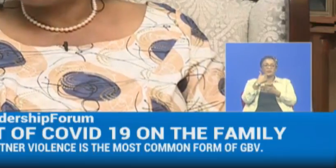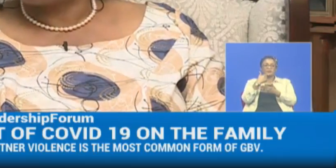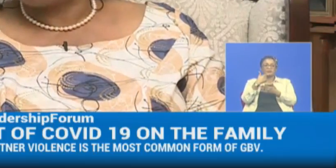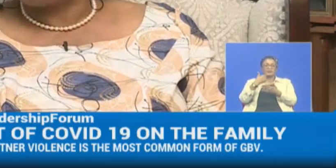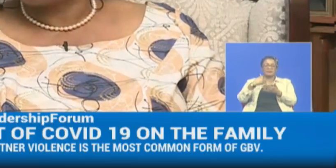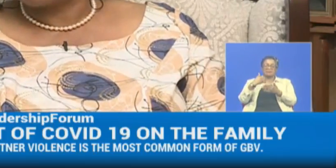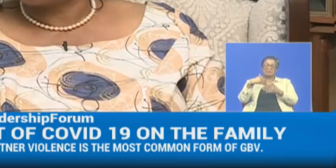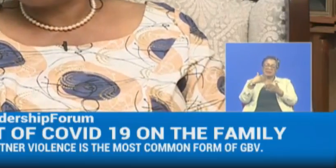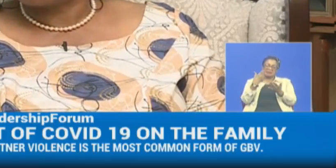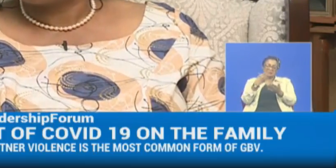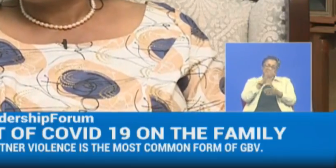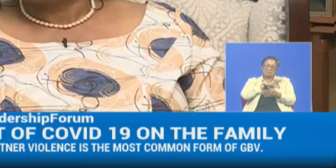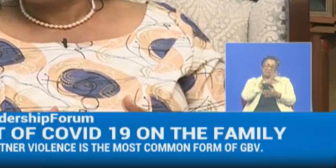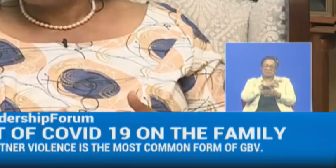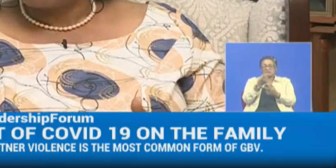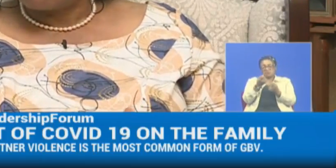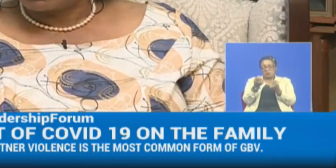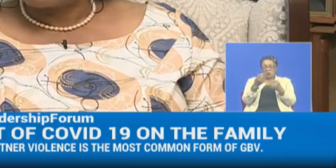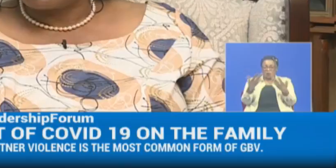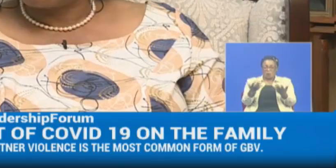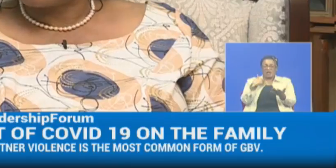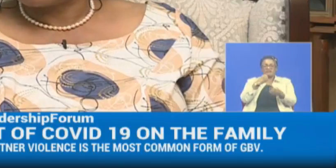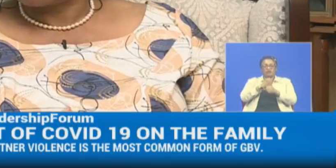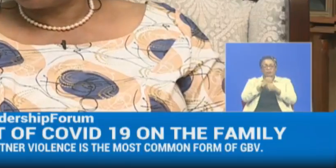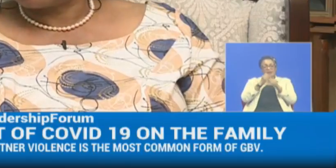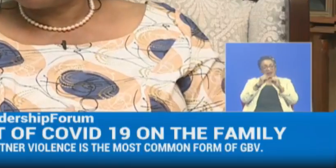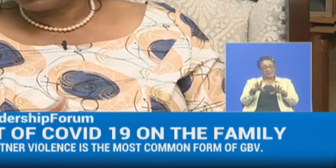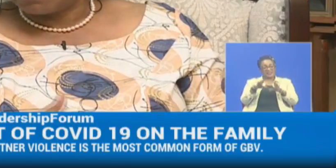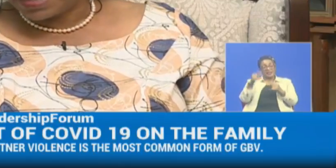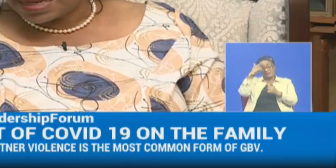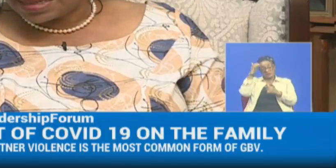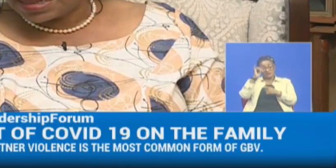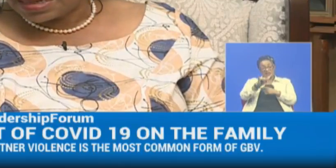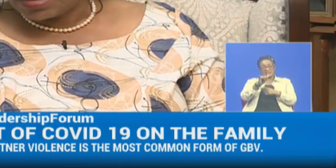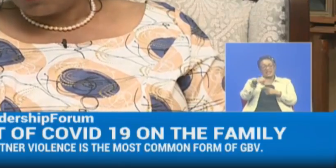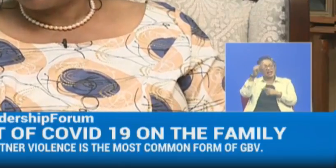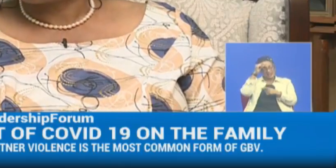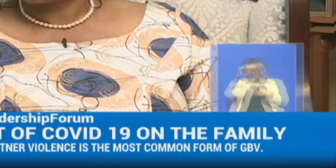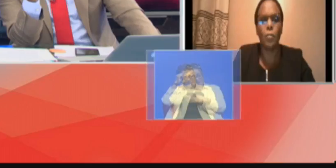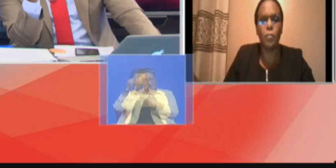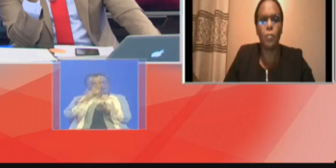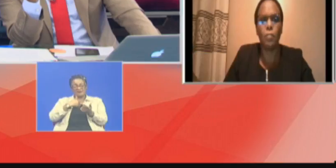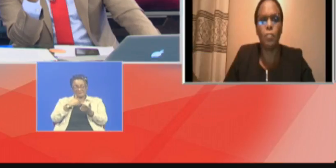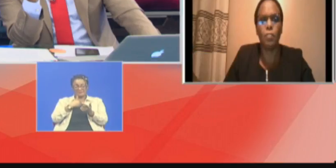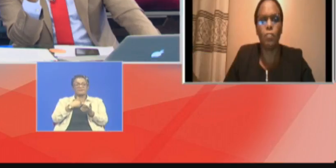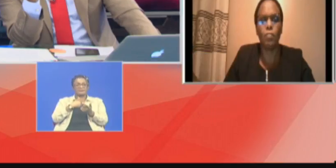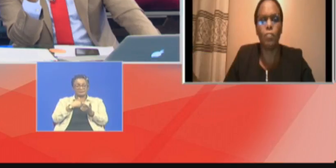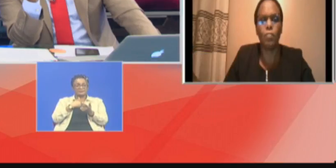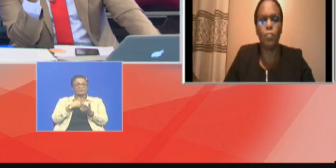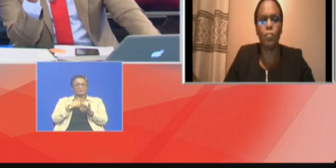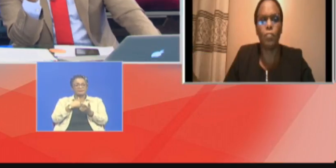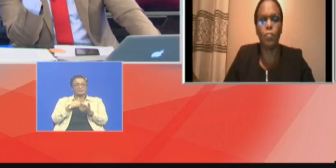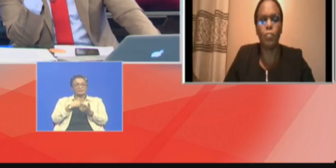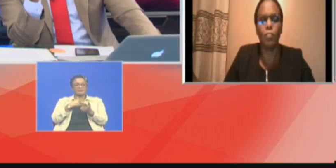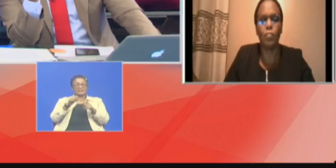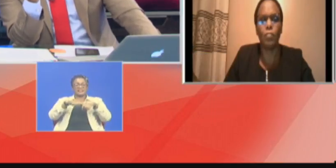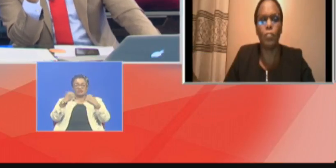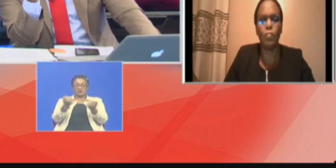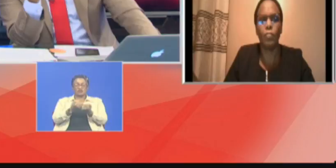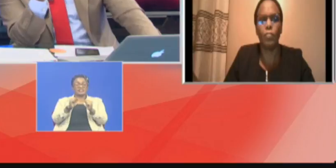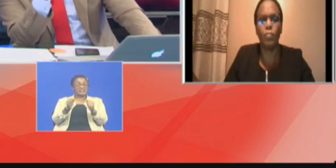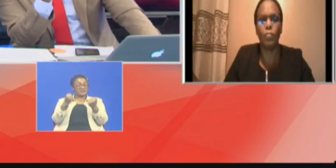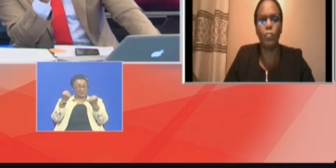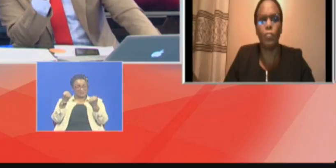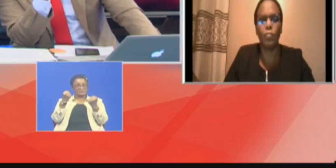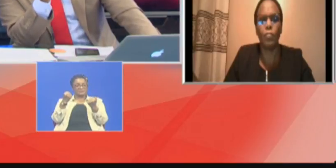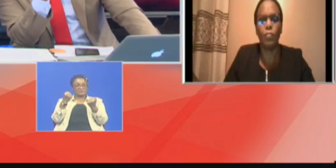course, they have lost their jobs. Because of that, the government has already put a package. We will get into that. Which we are calling social safety net. Yes, we will get. Okay. We